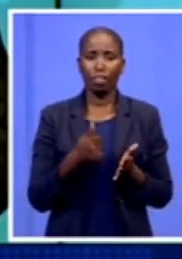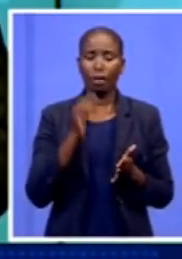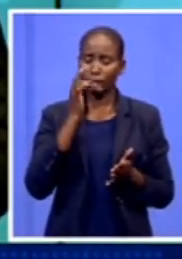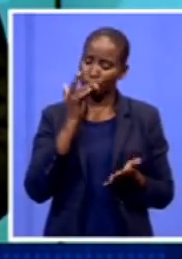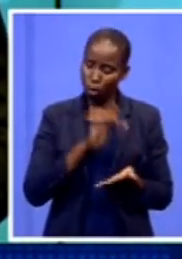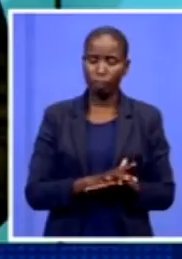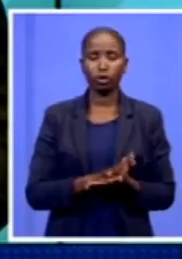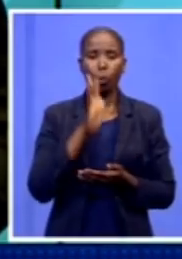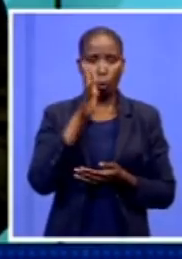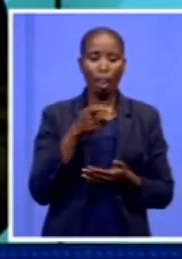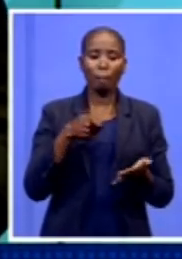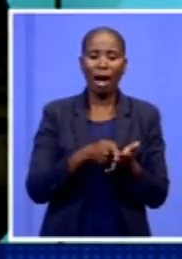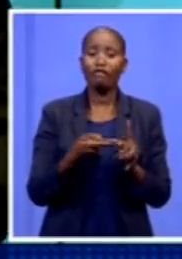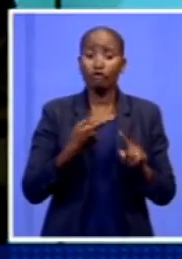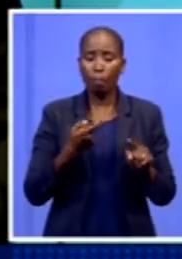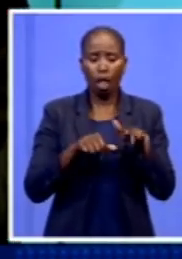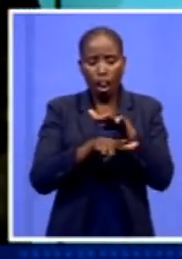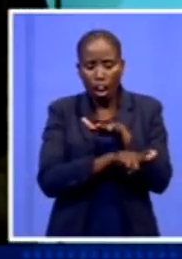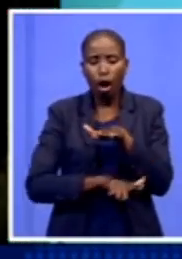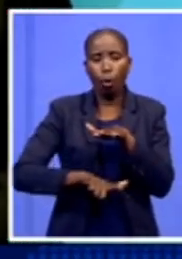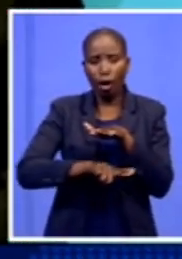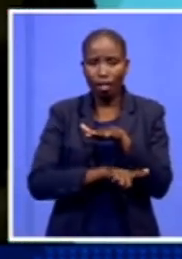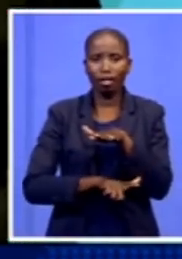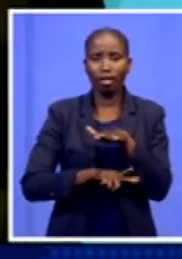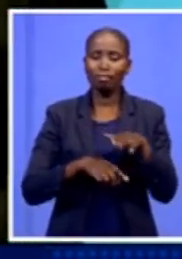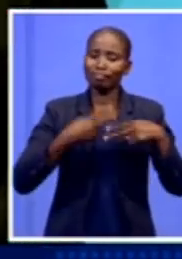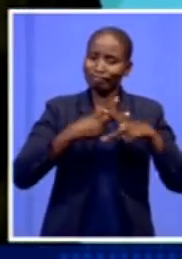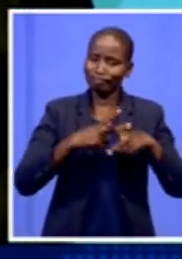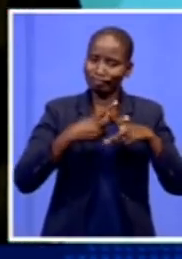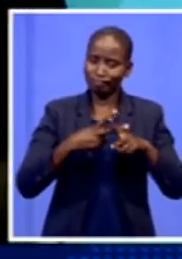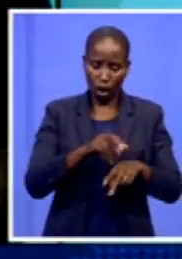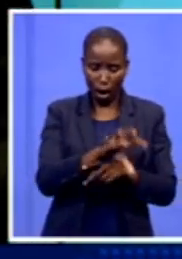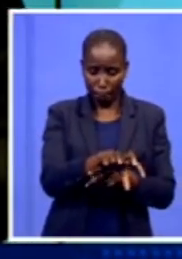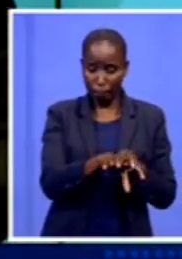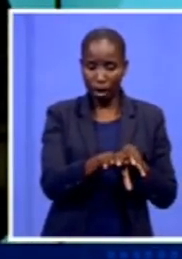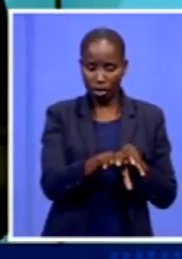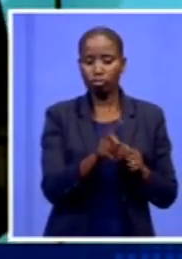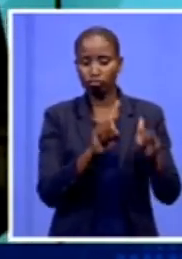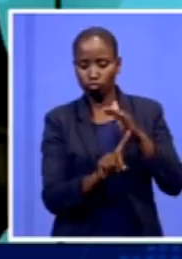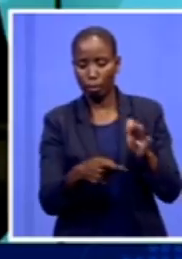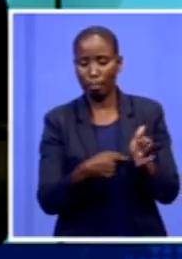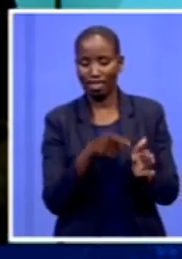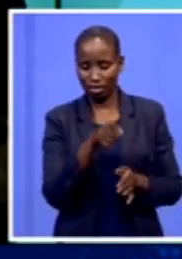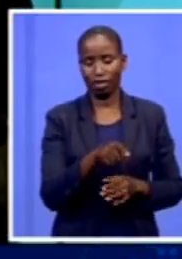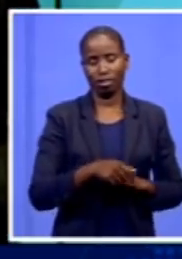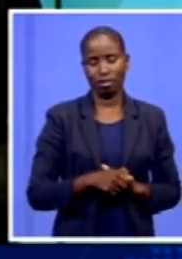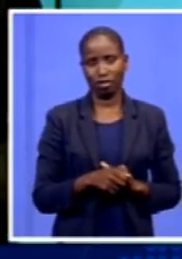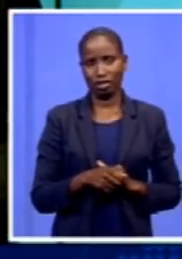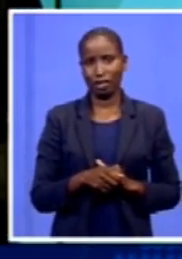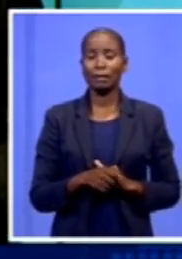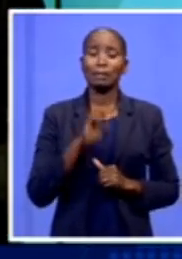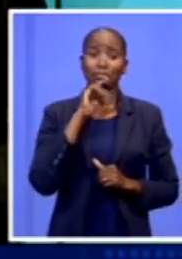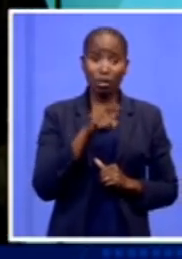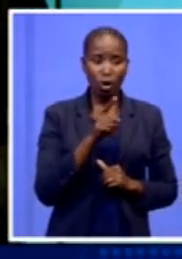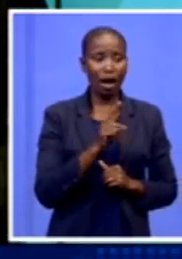locally produced hubs once they get going. This will enhance the spirit of Africa's determination